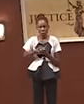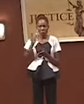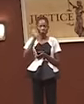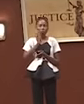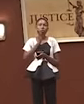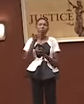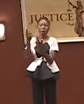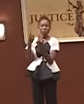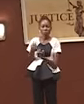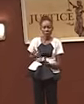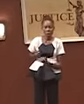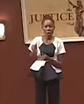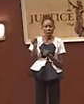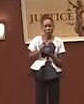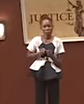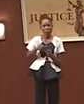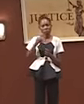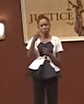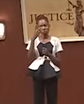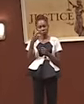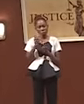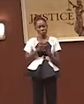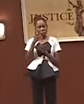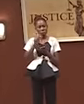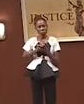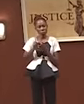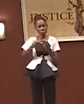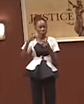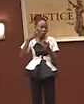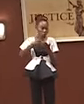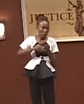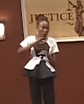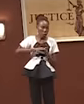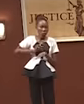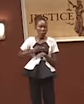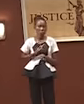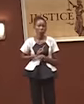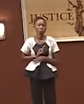every 2 or 3 weeks to check on us. I said,